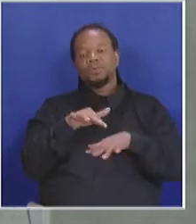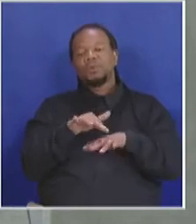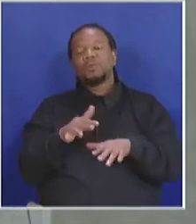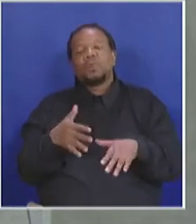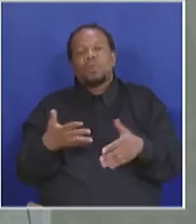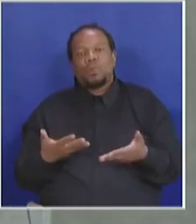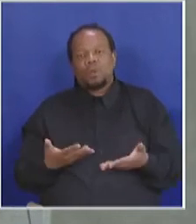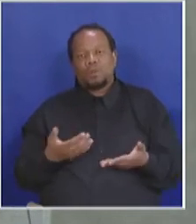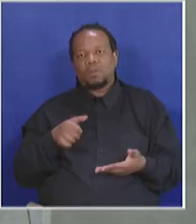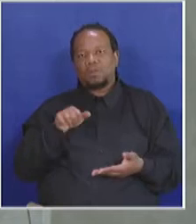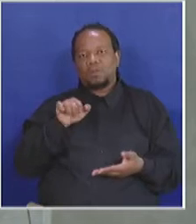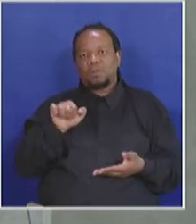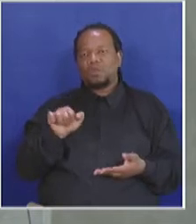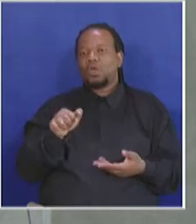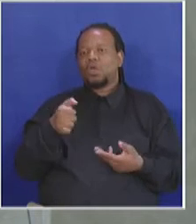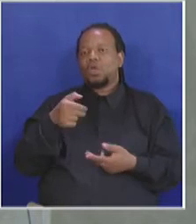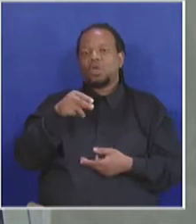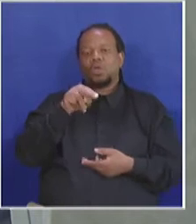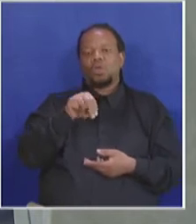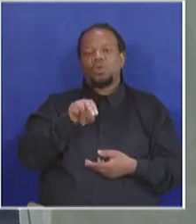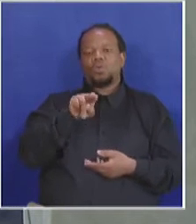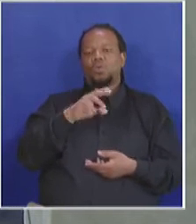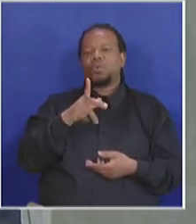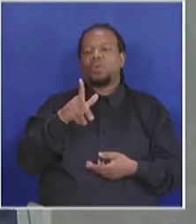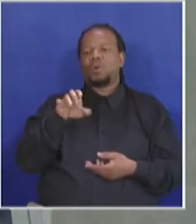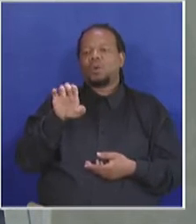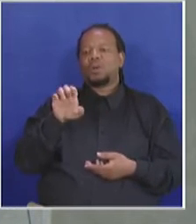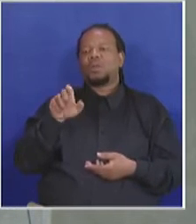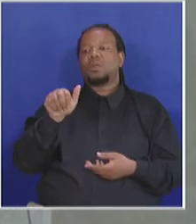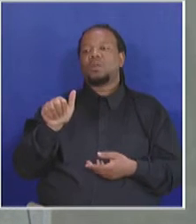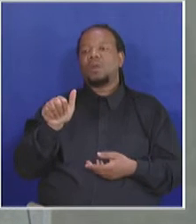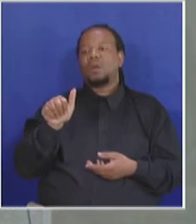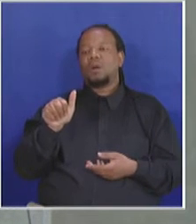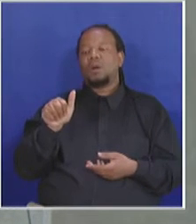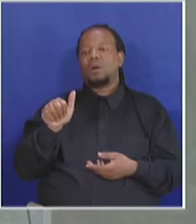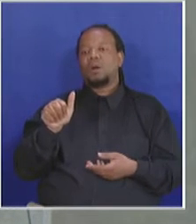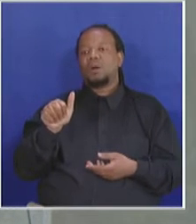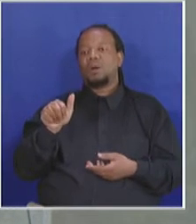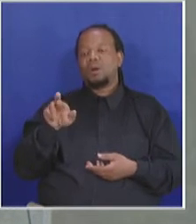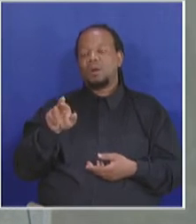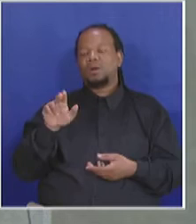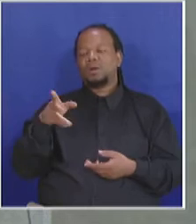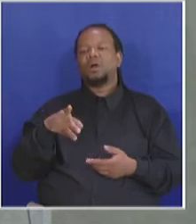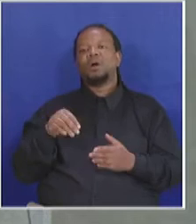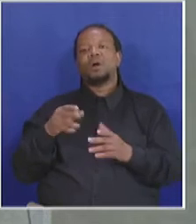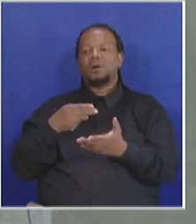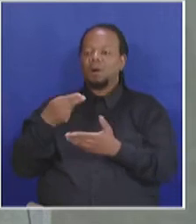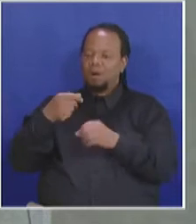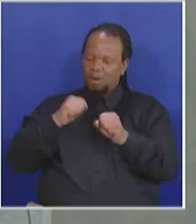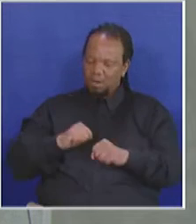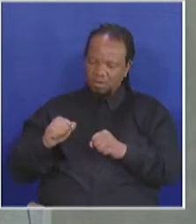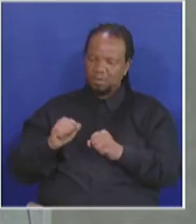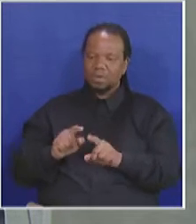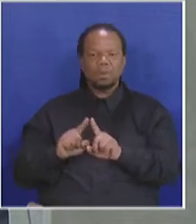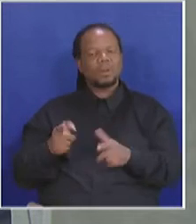the current nuclear deal, Taspin Eastern Cape? There's no transparency. Billions of taxpayers' rents are being